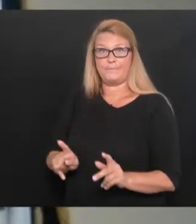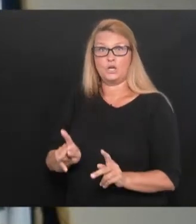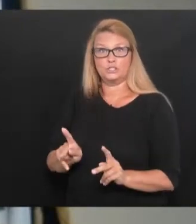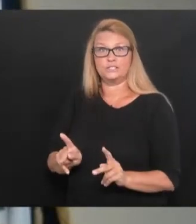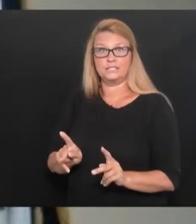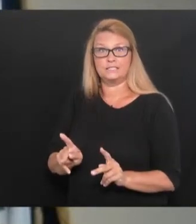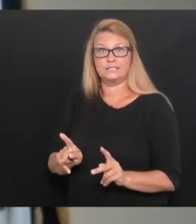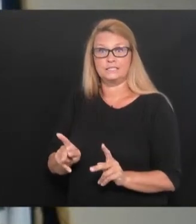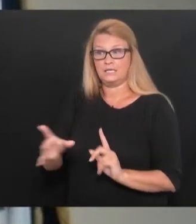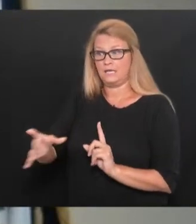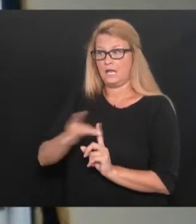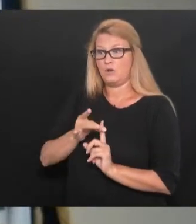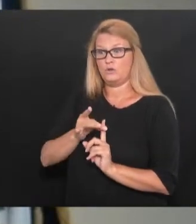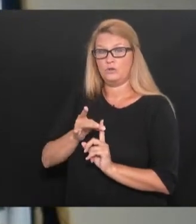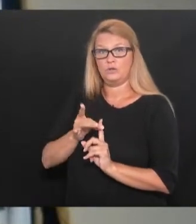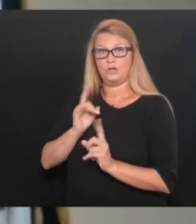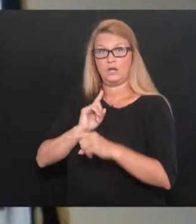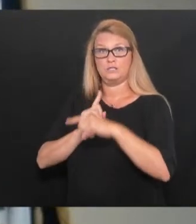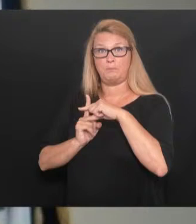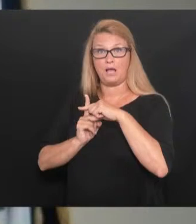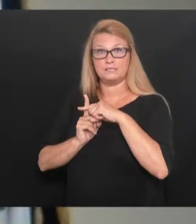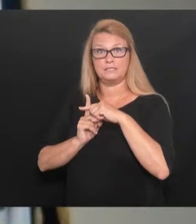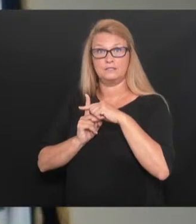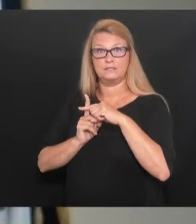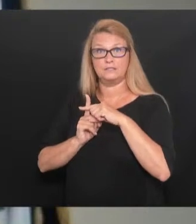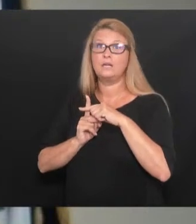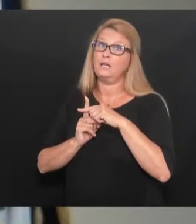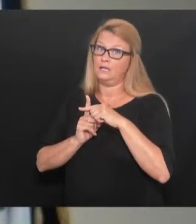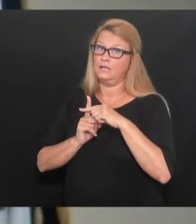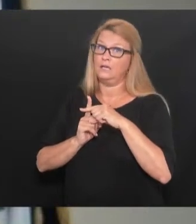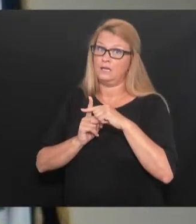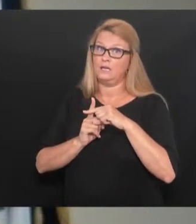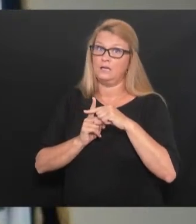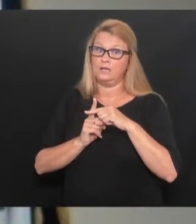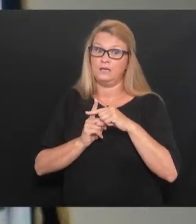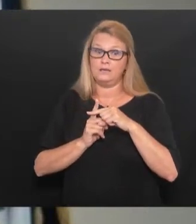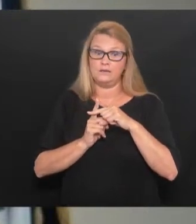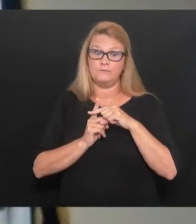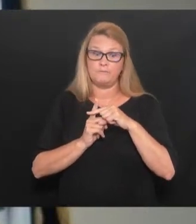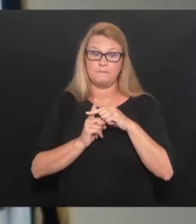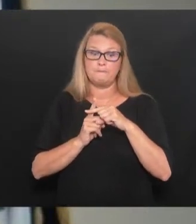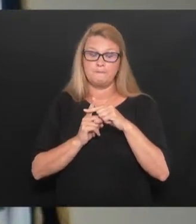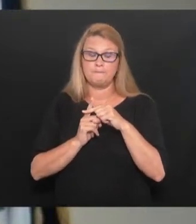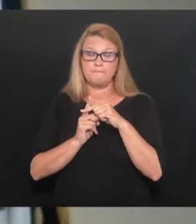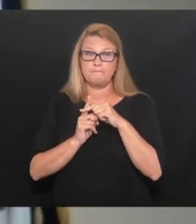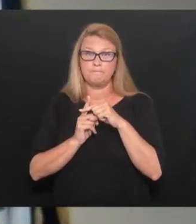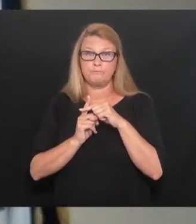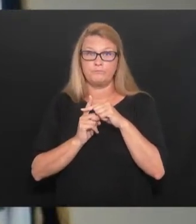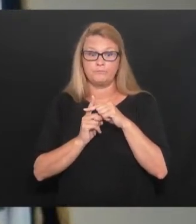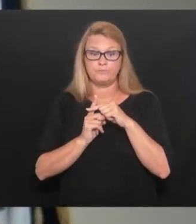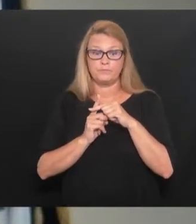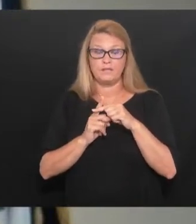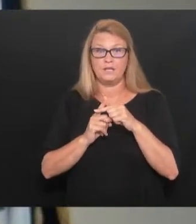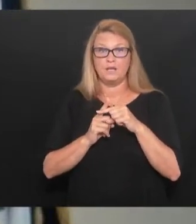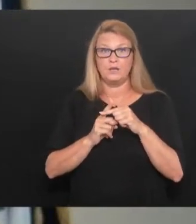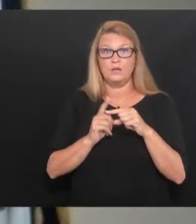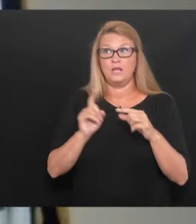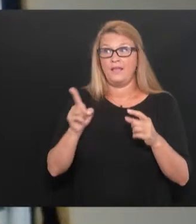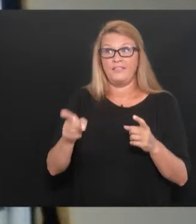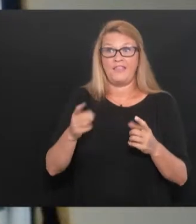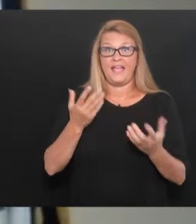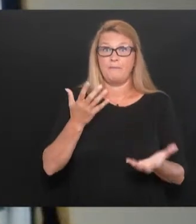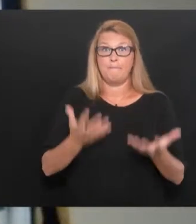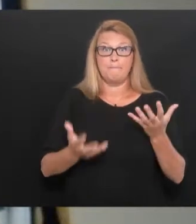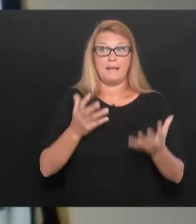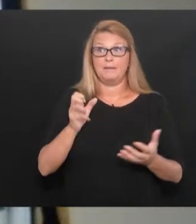has tested positive for the Delta variant is likely through their course of disease. So they may be